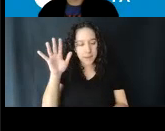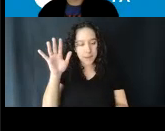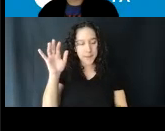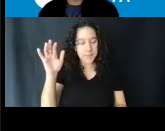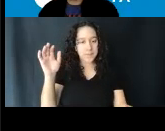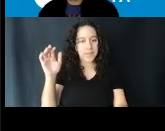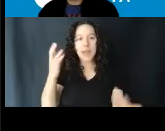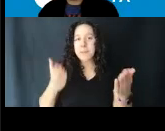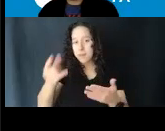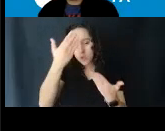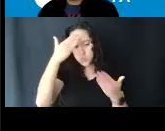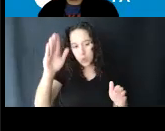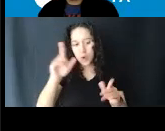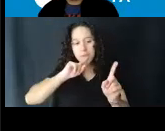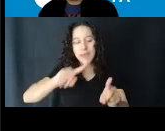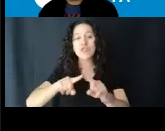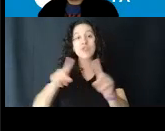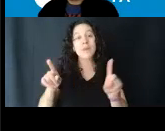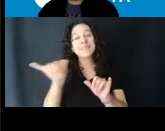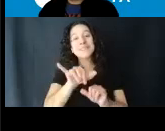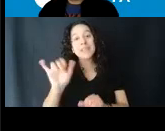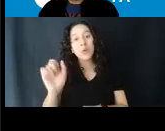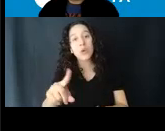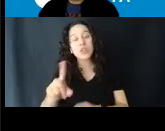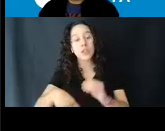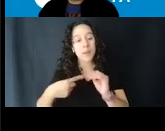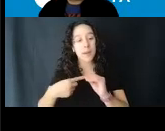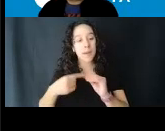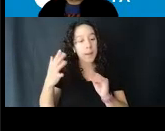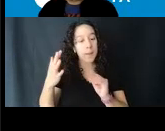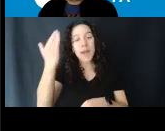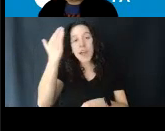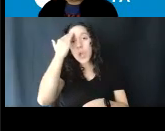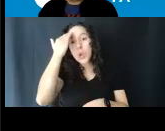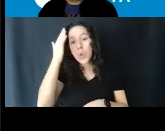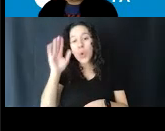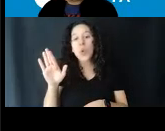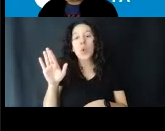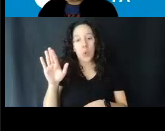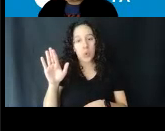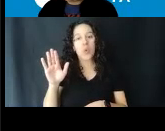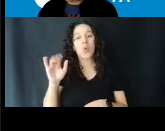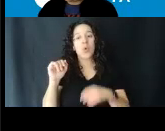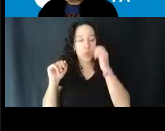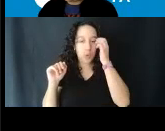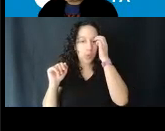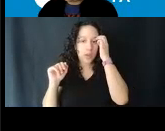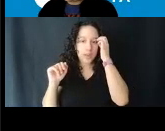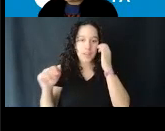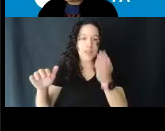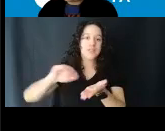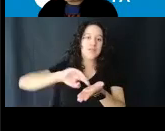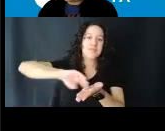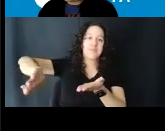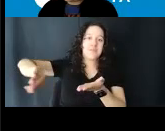you don't know the answers, but on the same question of, like, I know there's suspensions and expulsions. I couldn't find a